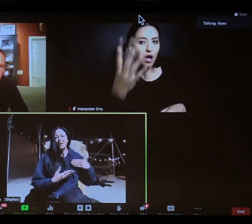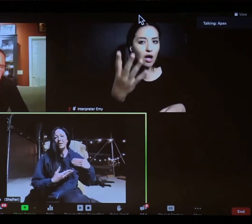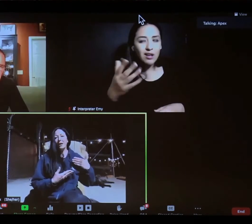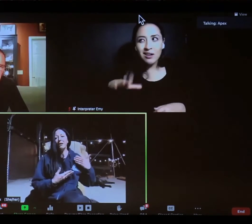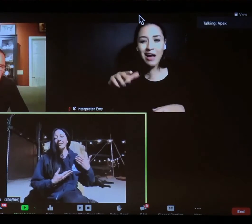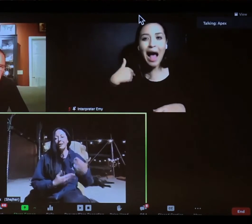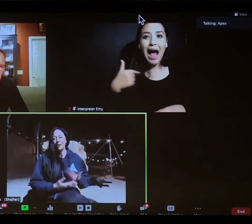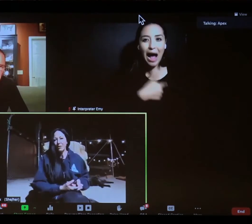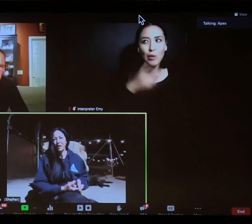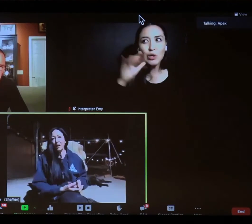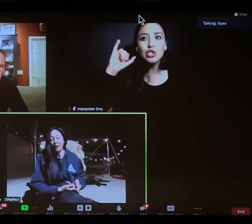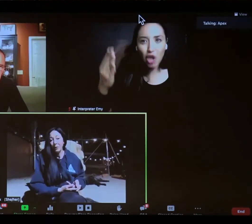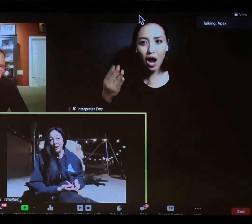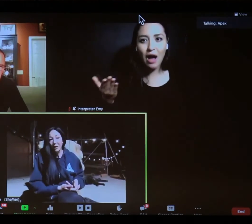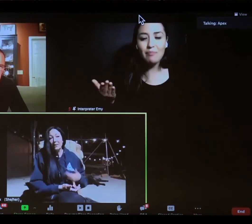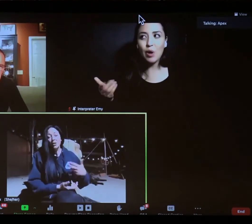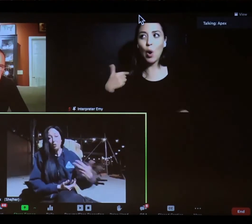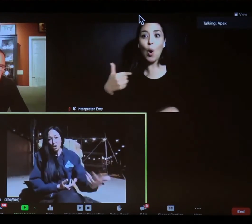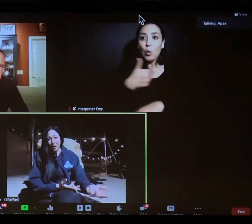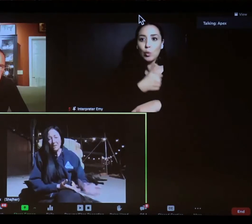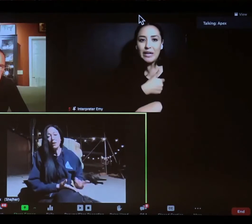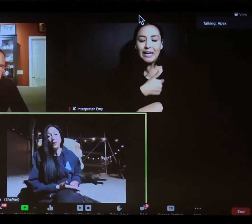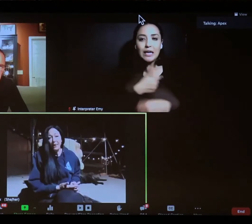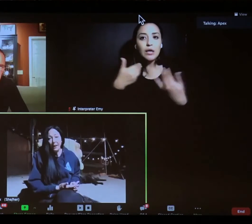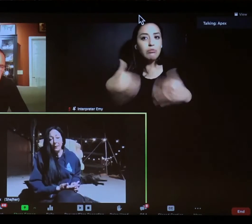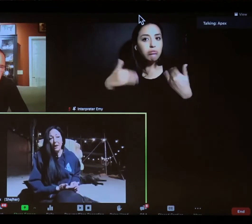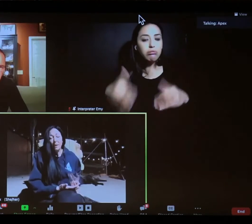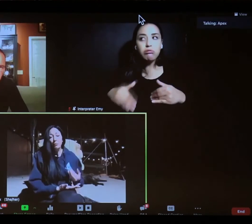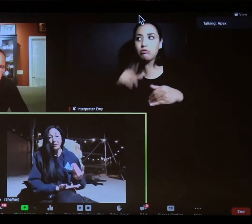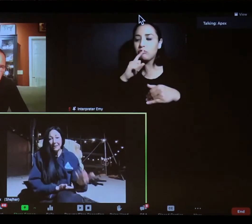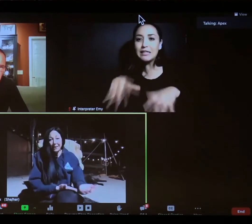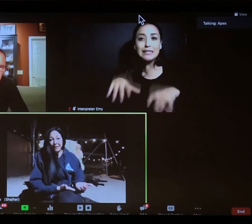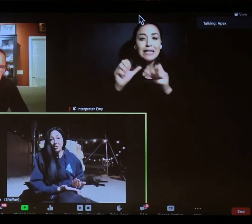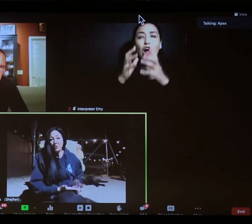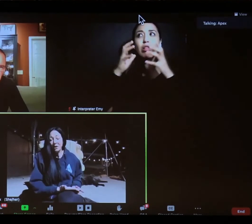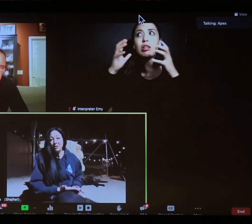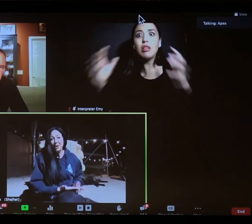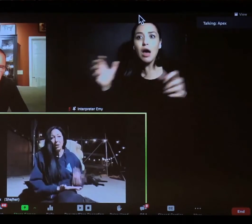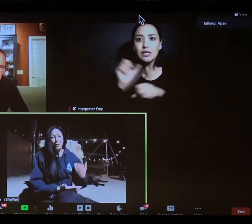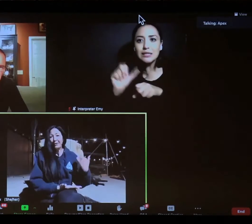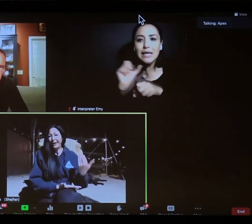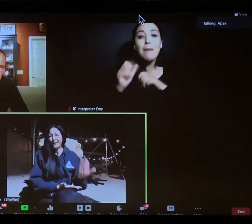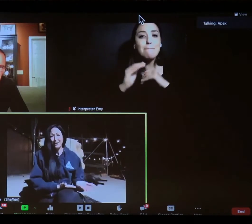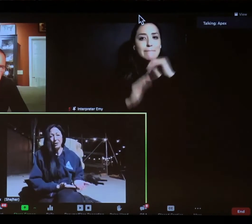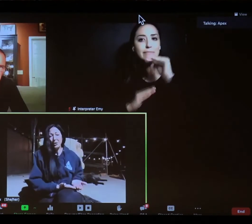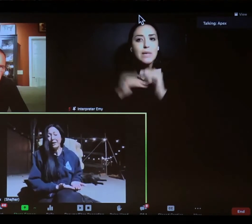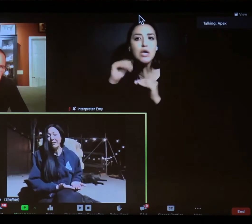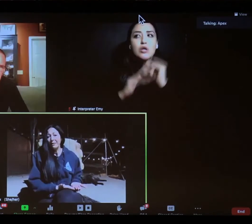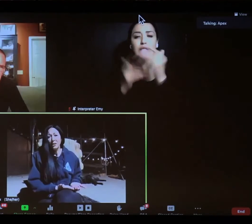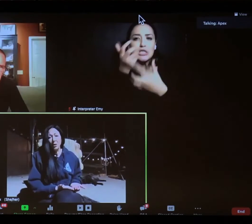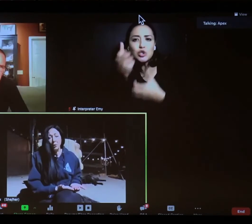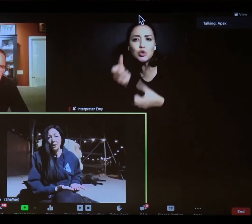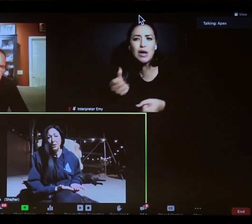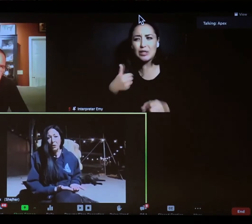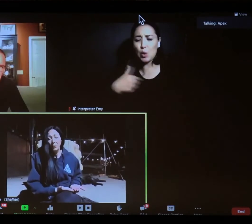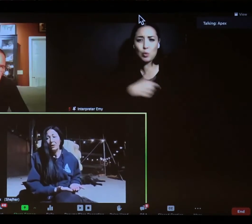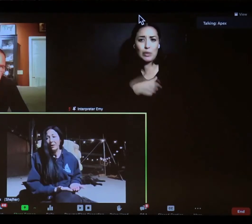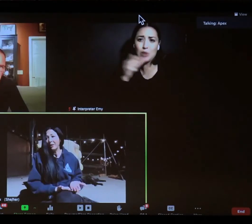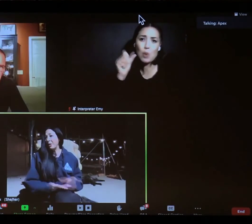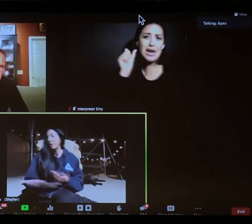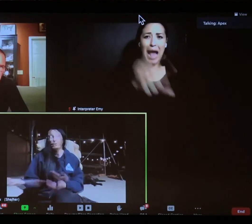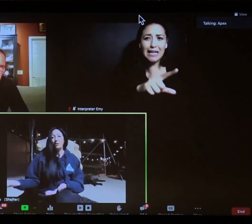a lot of time socializing with them, building that trust. We don't ask them to do anything they don't want to do. We